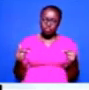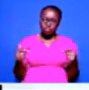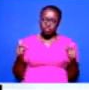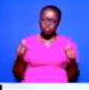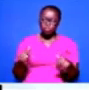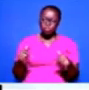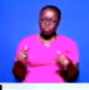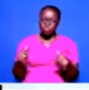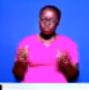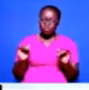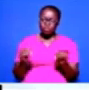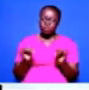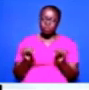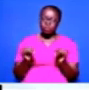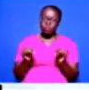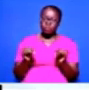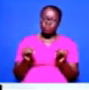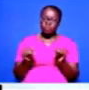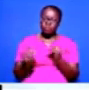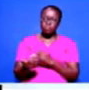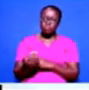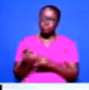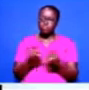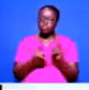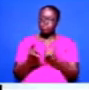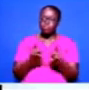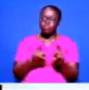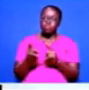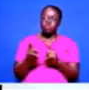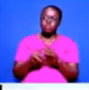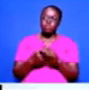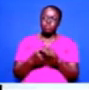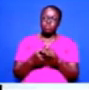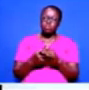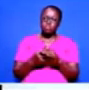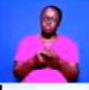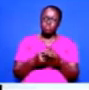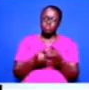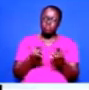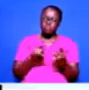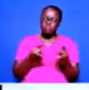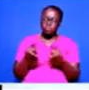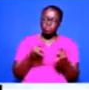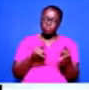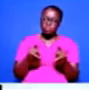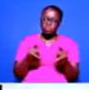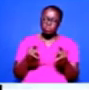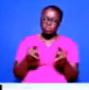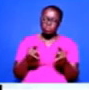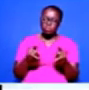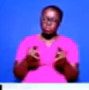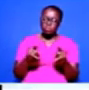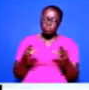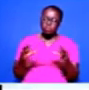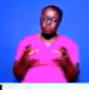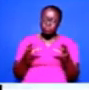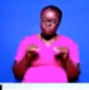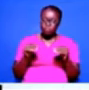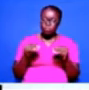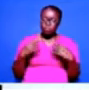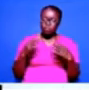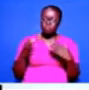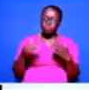is a new dawn, a journey that is beginning, a journey that will embrace everybody.